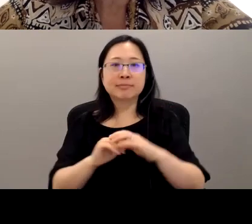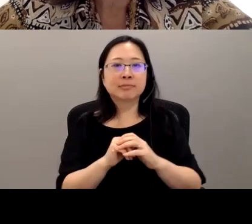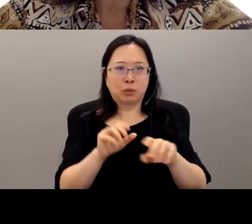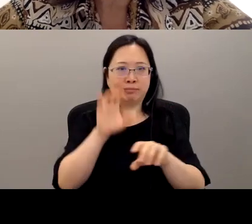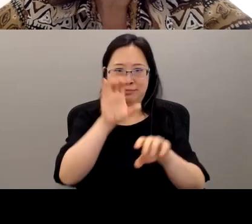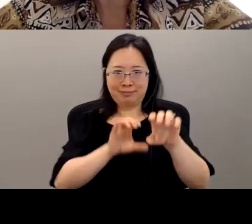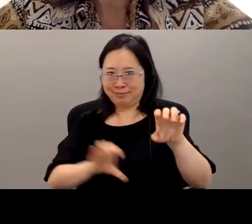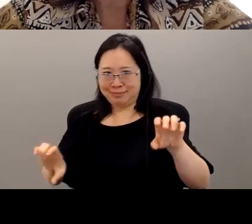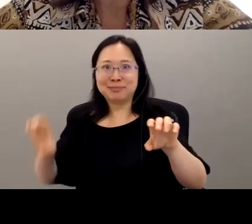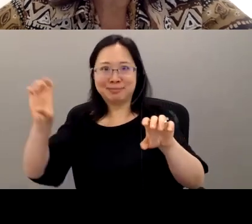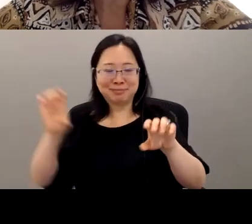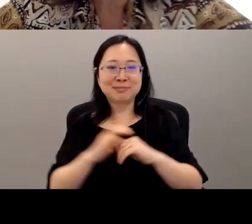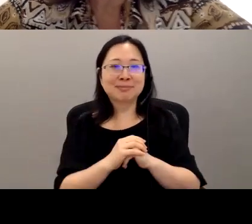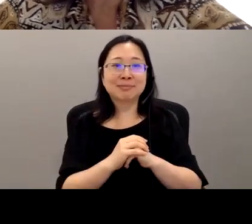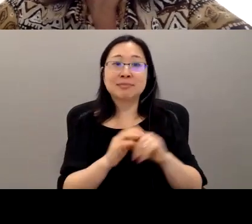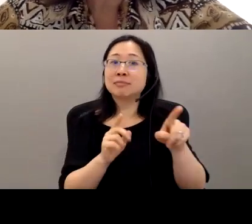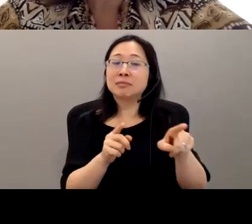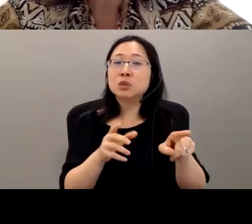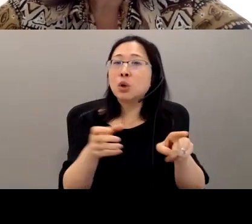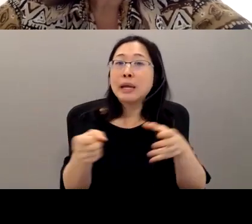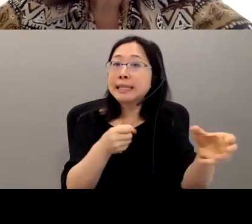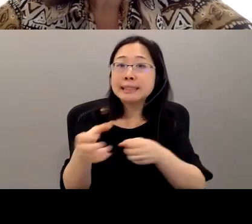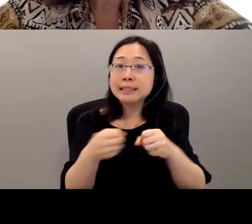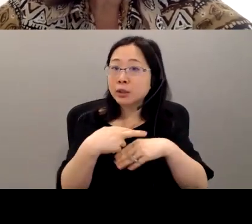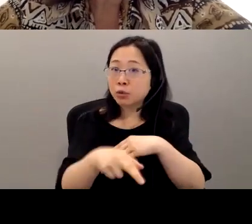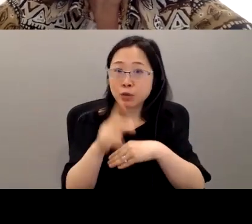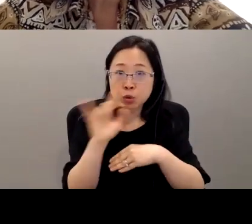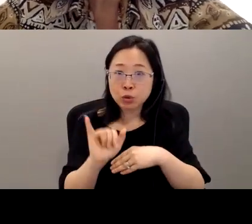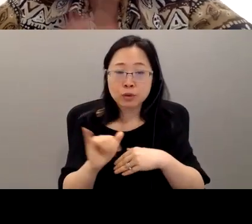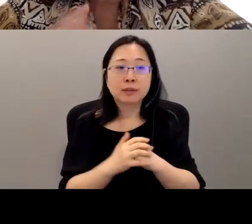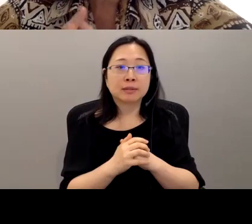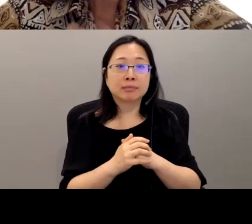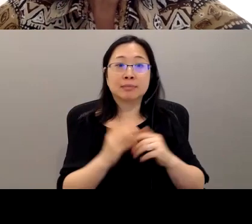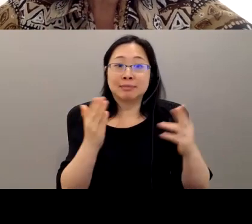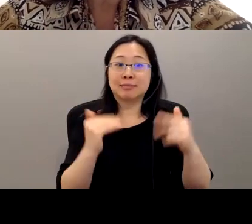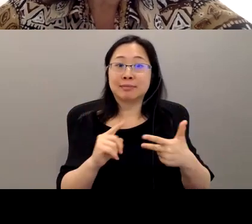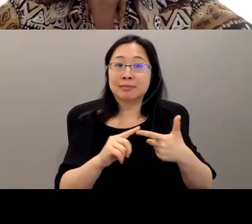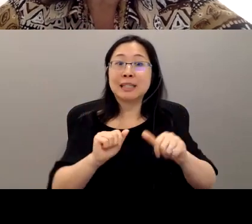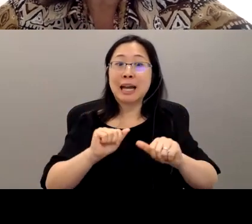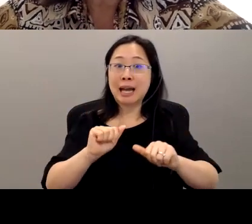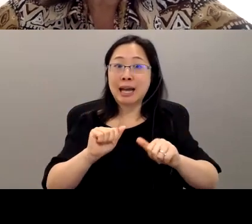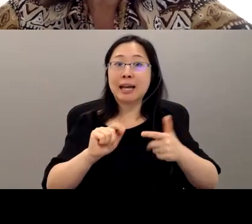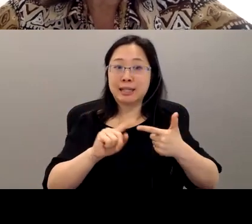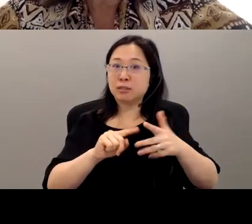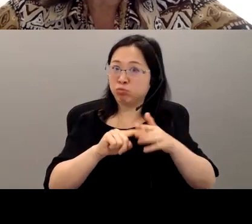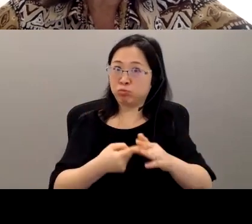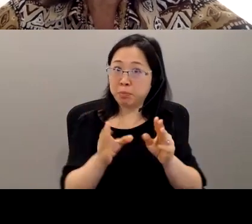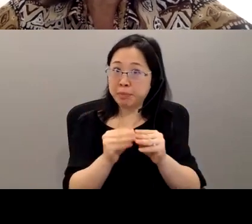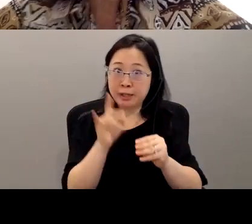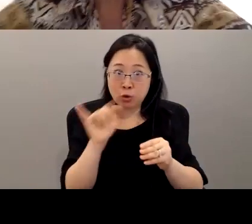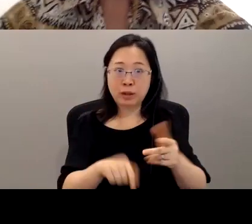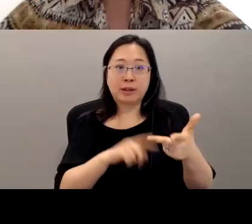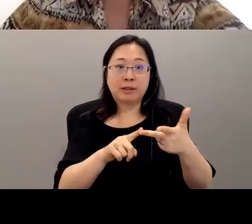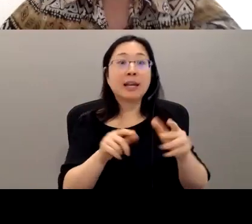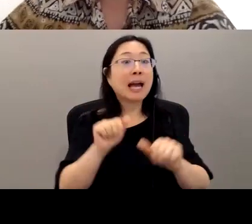process, our initial meetings, what that looks like, the assessment of our services, and then ongoing support and